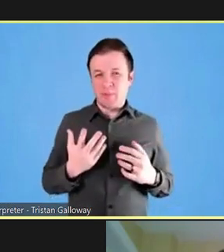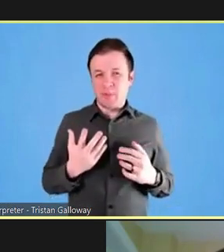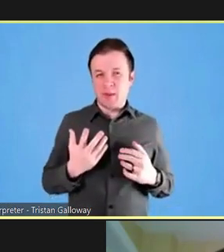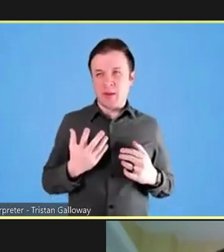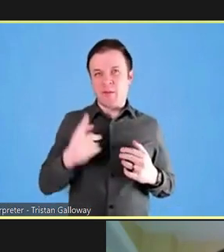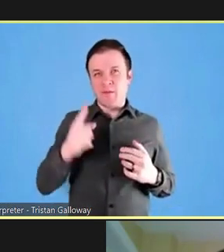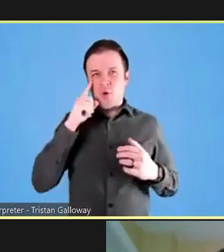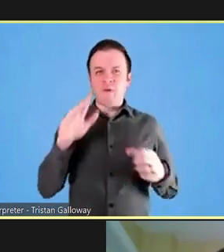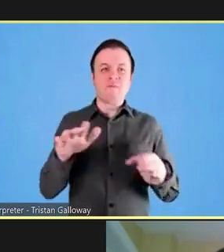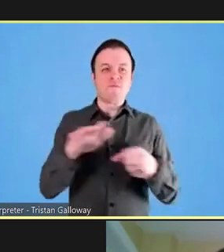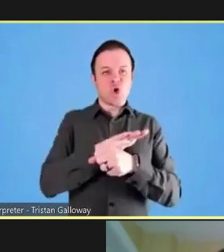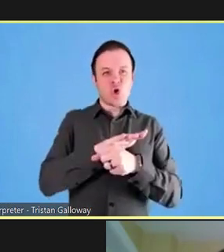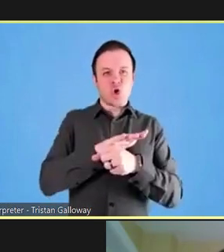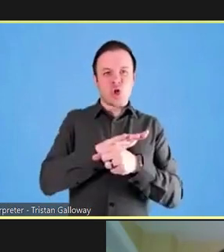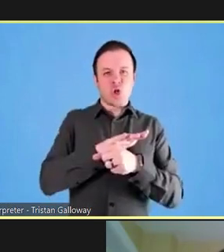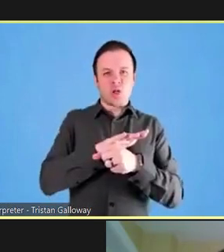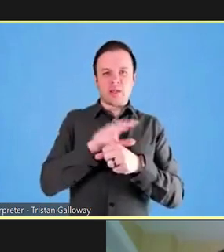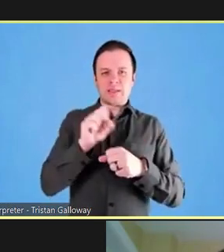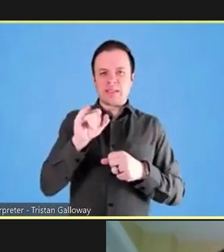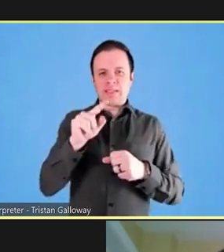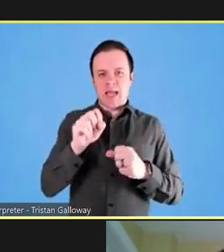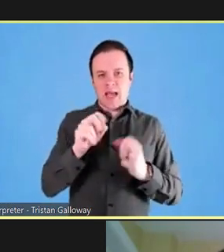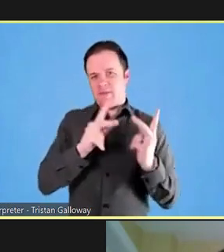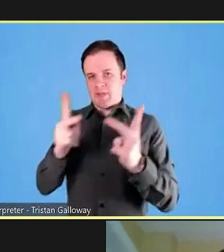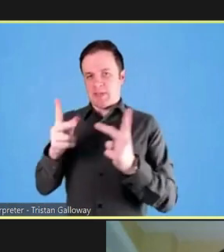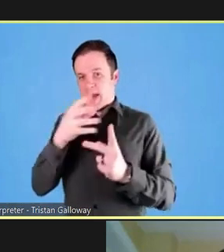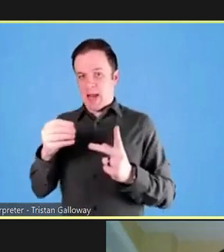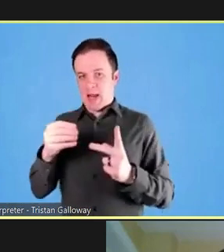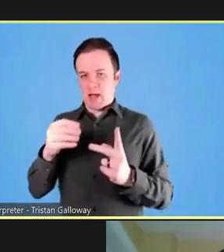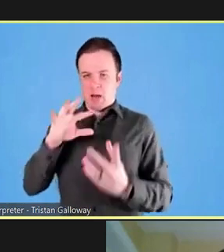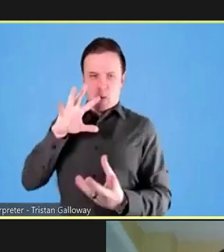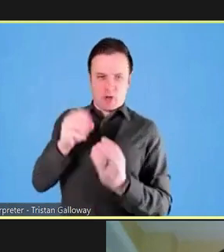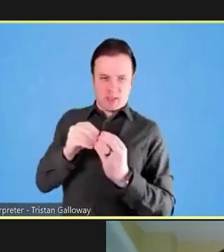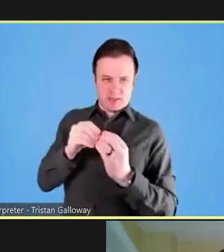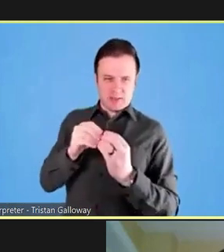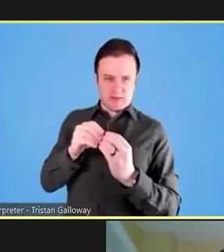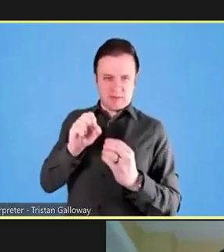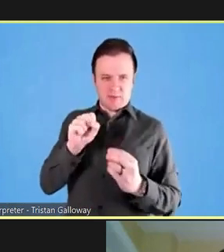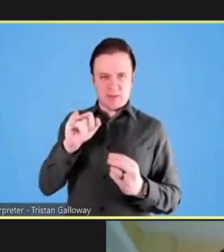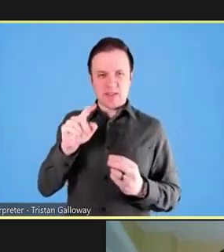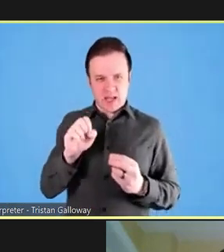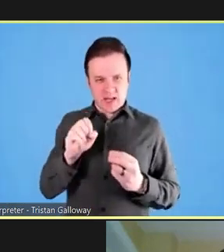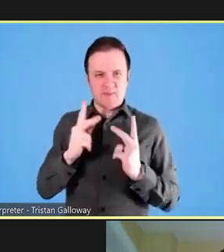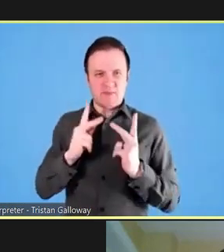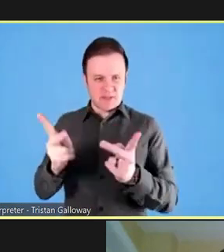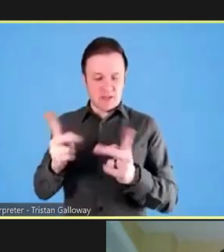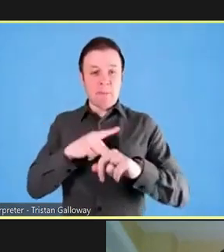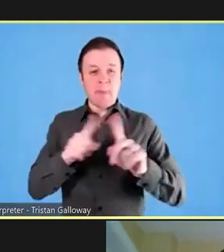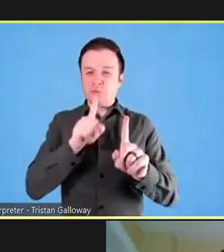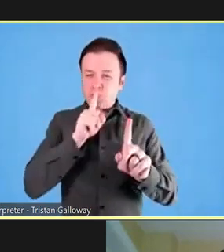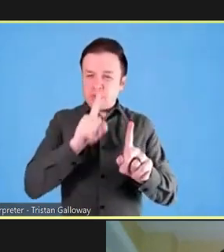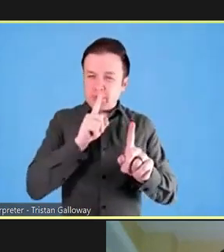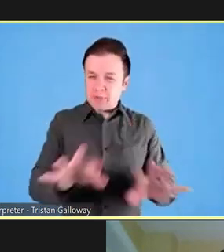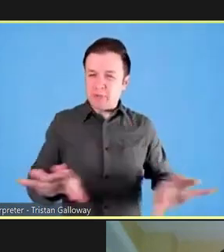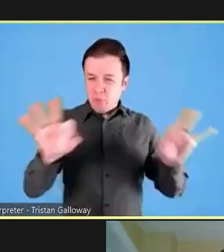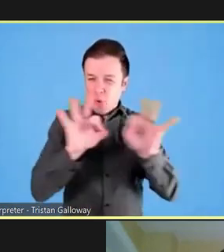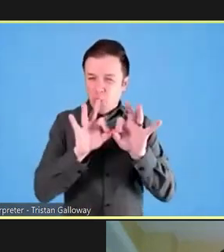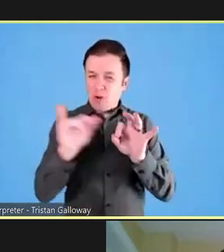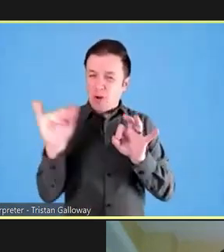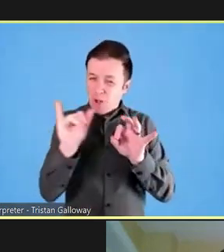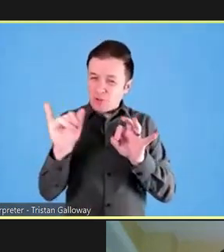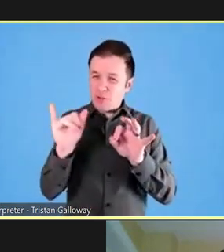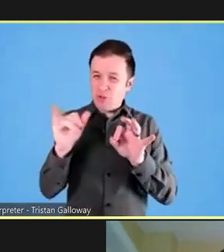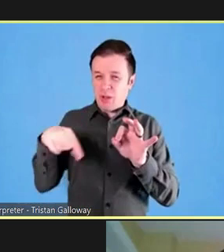full site visit and a comprehensive site visit. But it's really, really important that we also